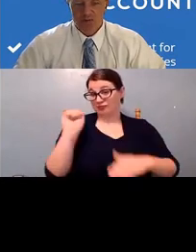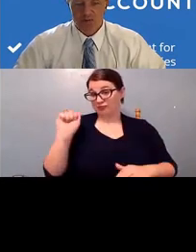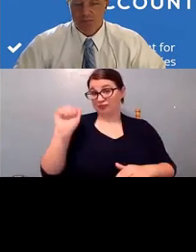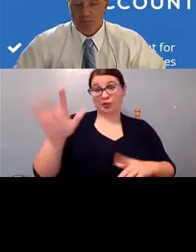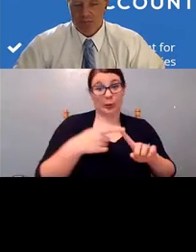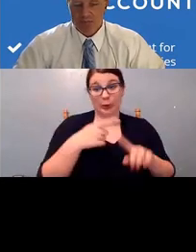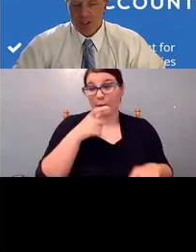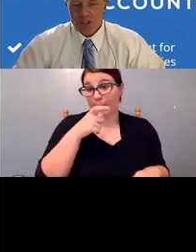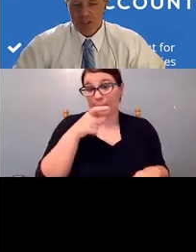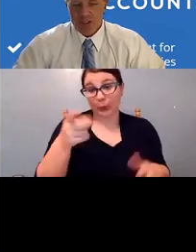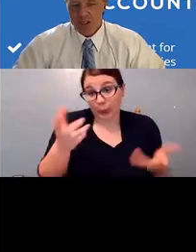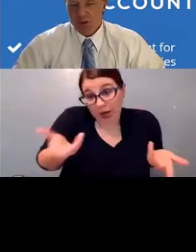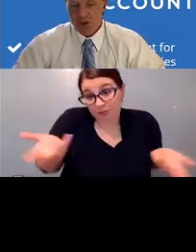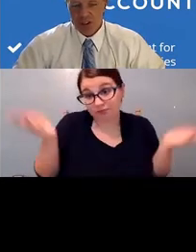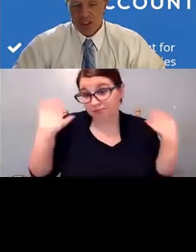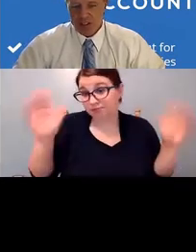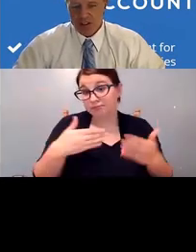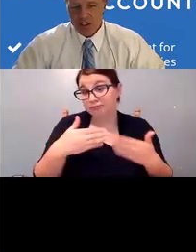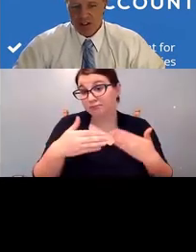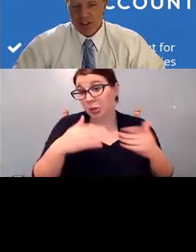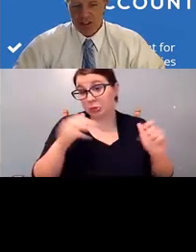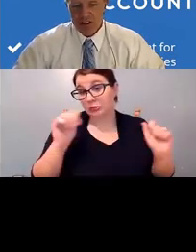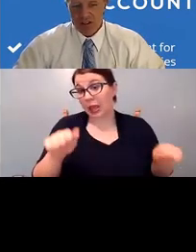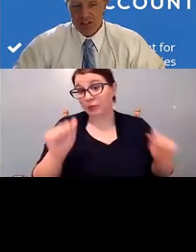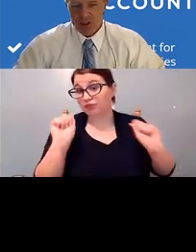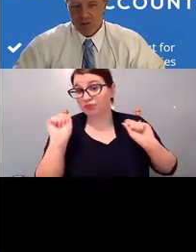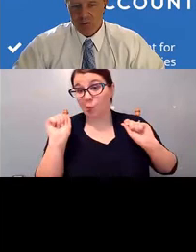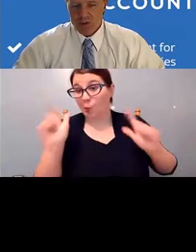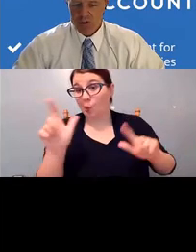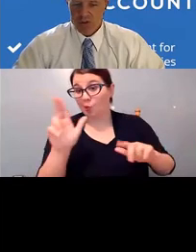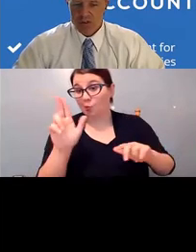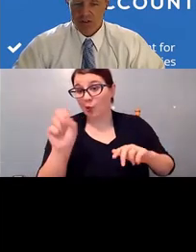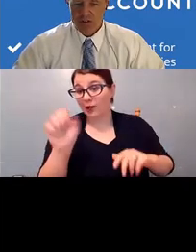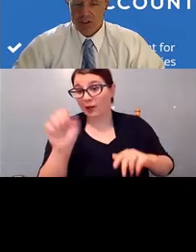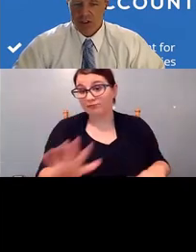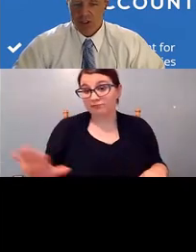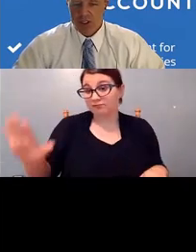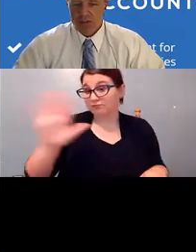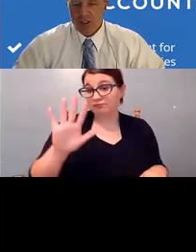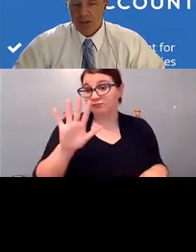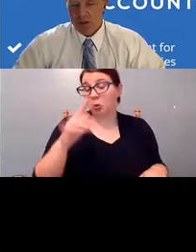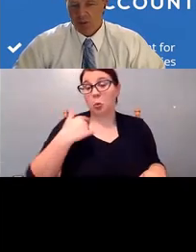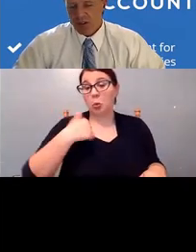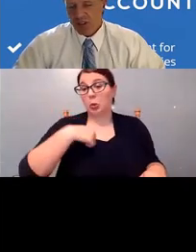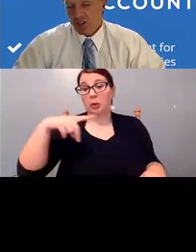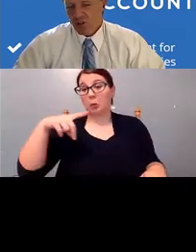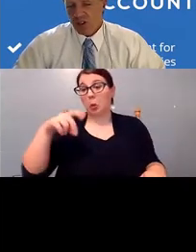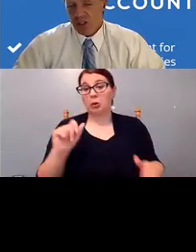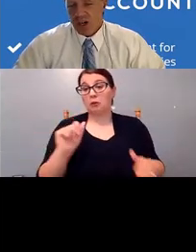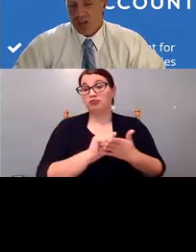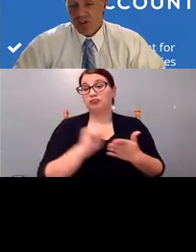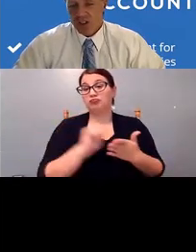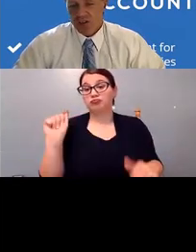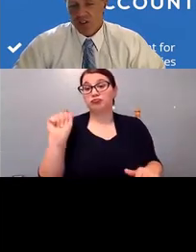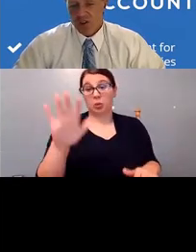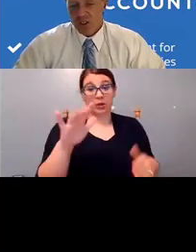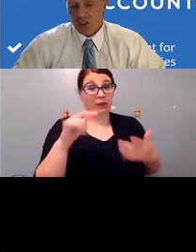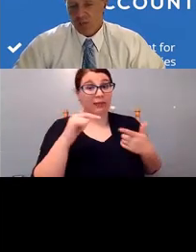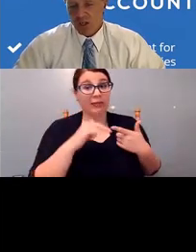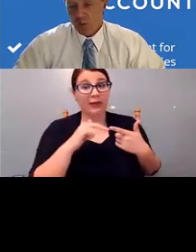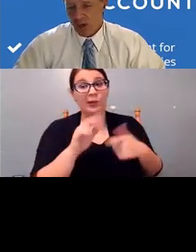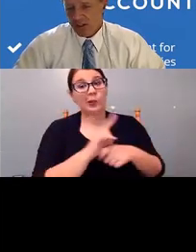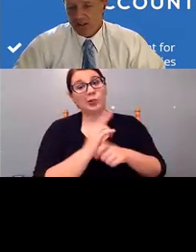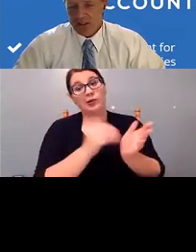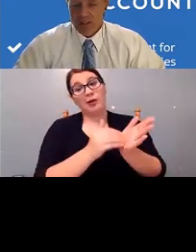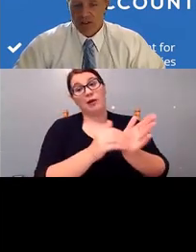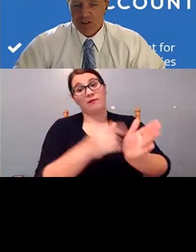to anywhere in the United States via the U.S. Postal Service. So you can, we see this used a lot for individuals that need to